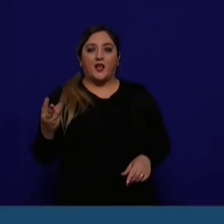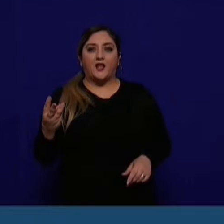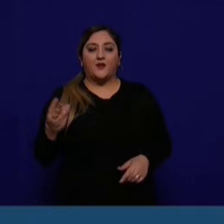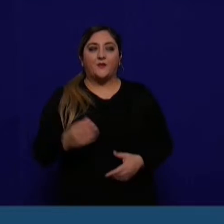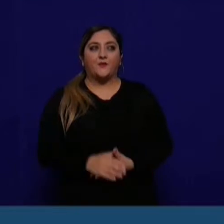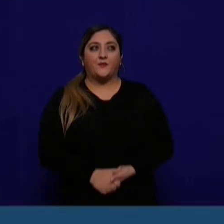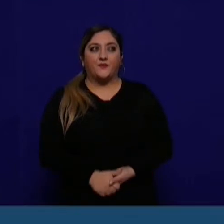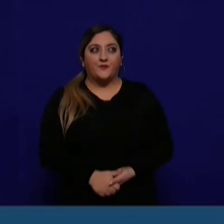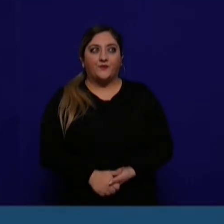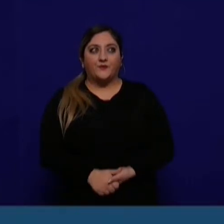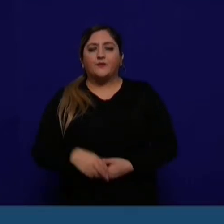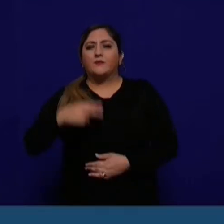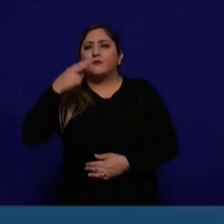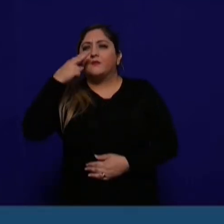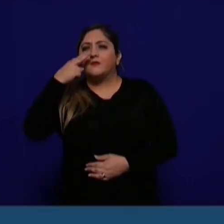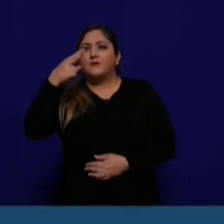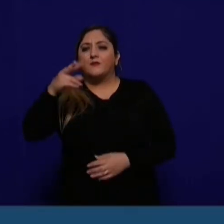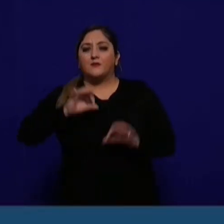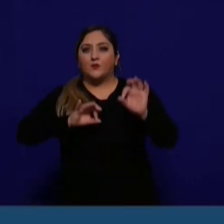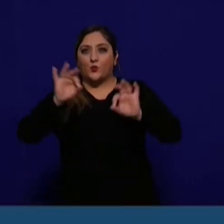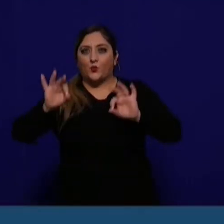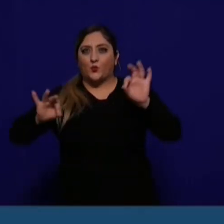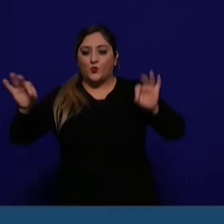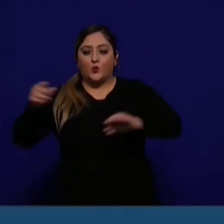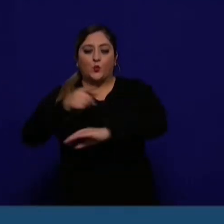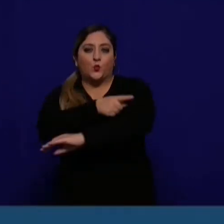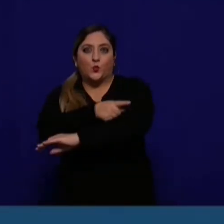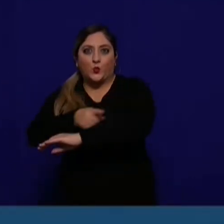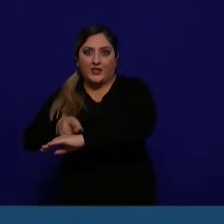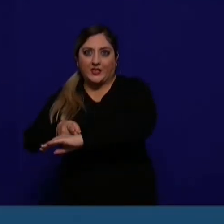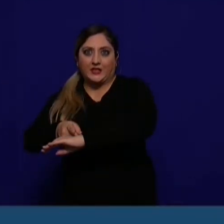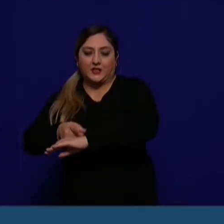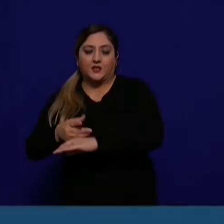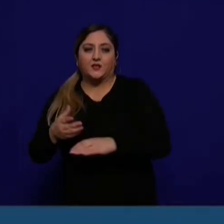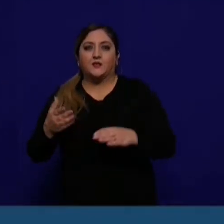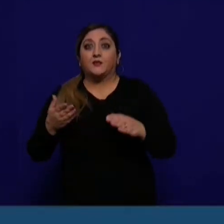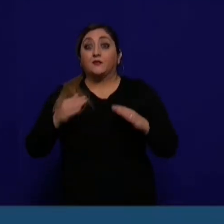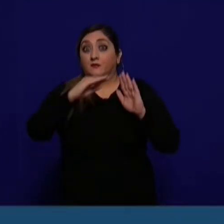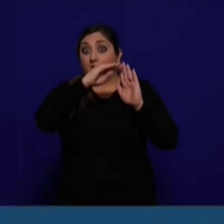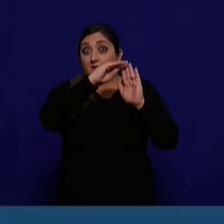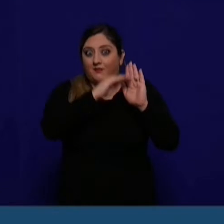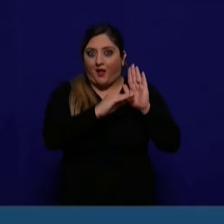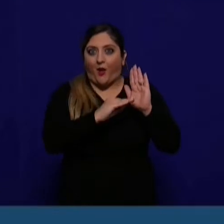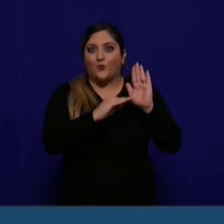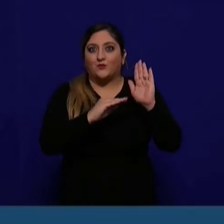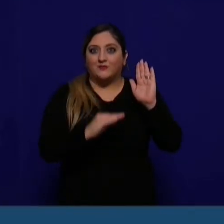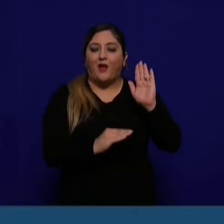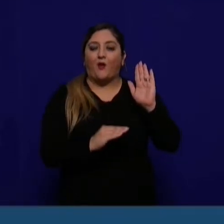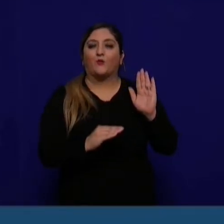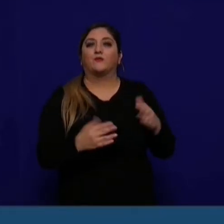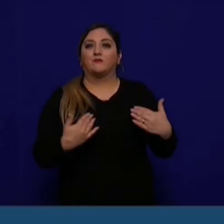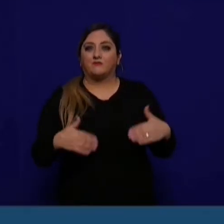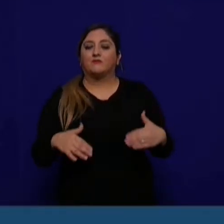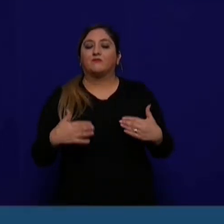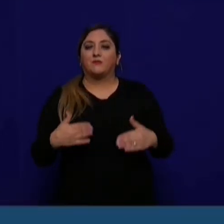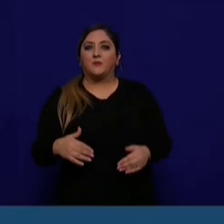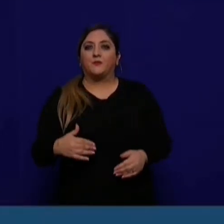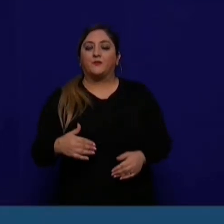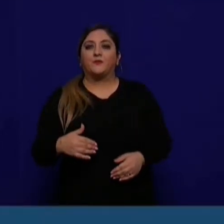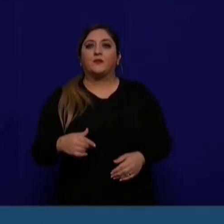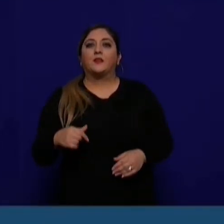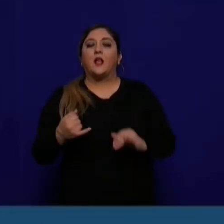at the situation with the 7-day moving average, it is slowly going down, whereby over the past 7